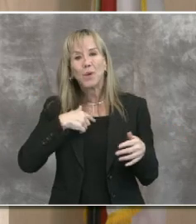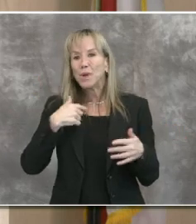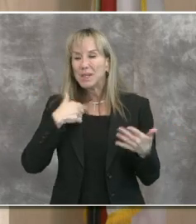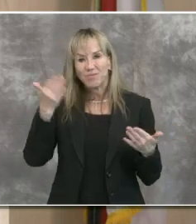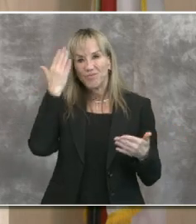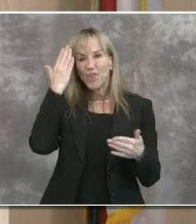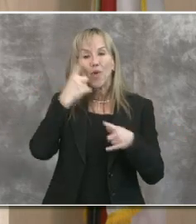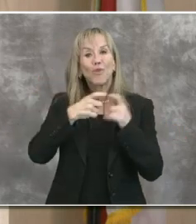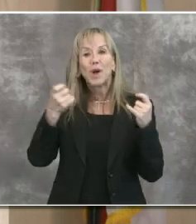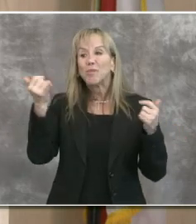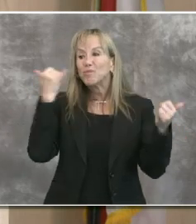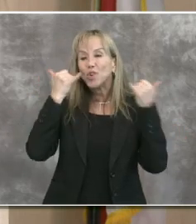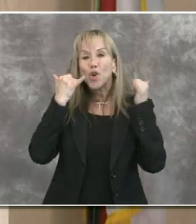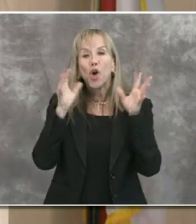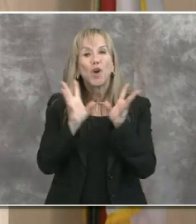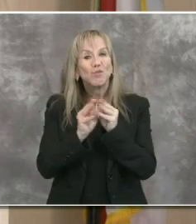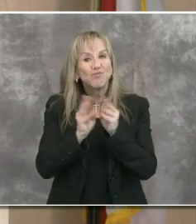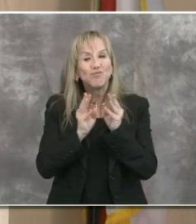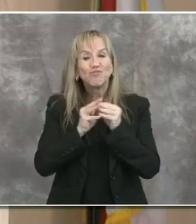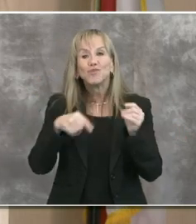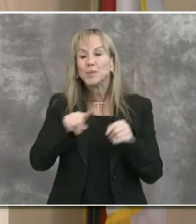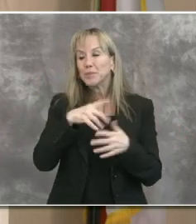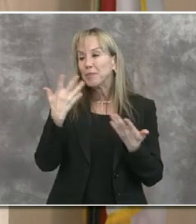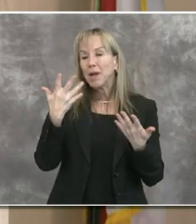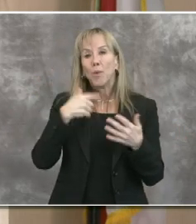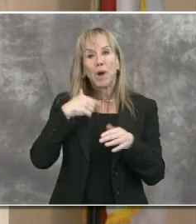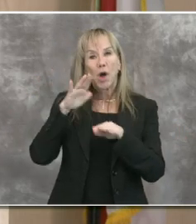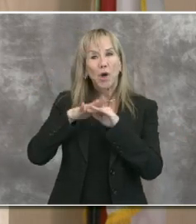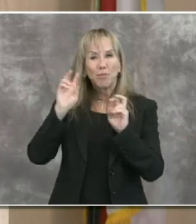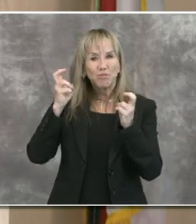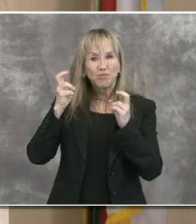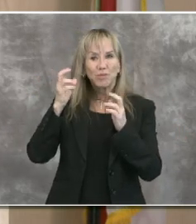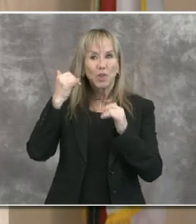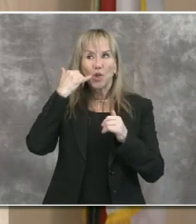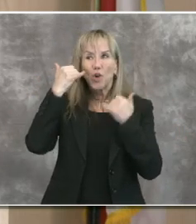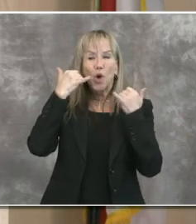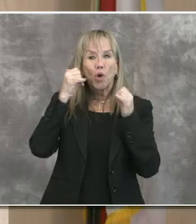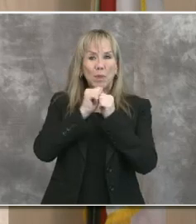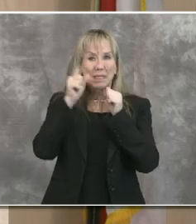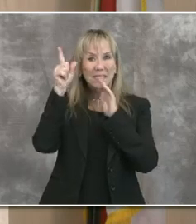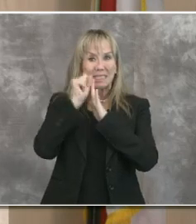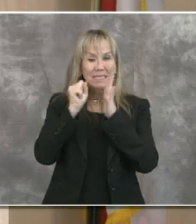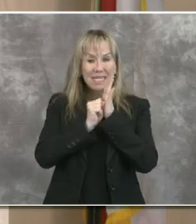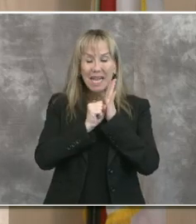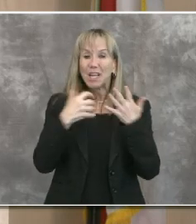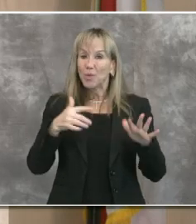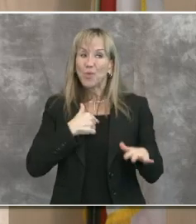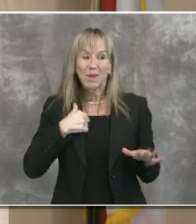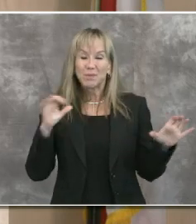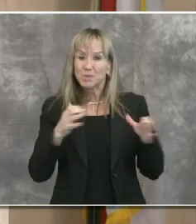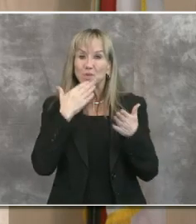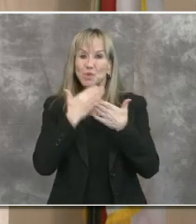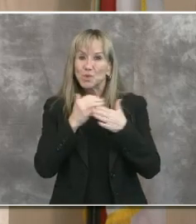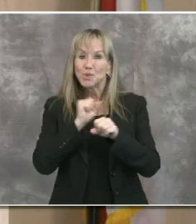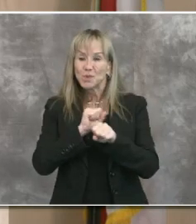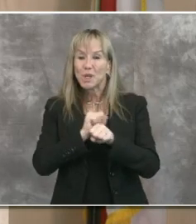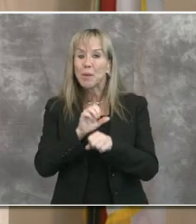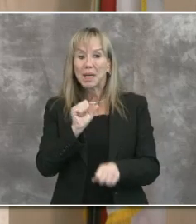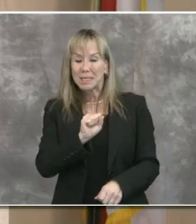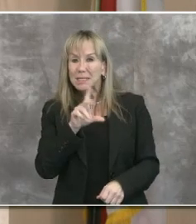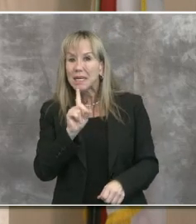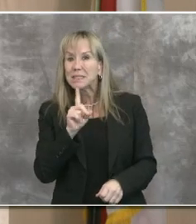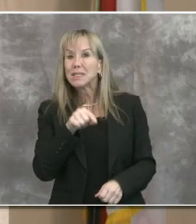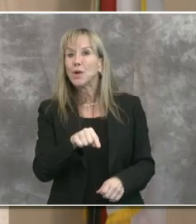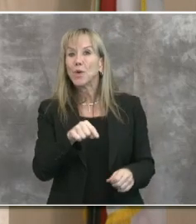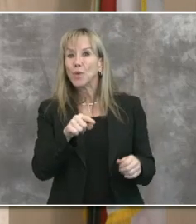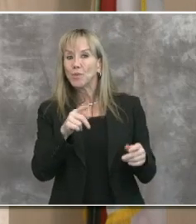calls, national state calls that we're on. So we've done a good job, and San Diego residents, businesses, and organizations have